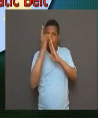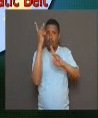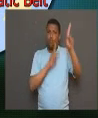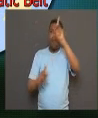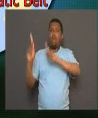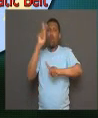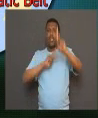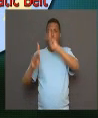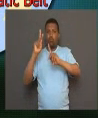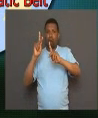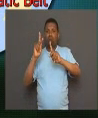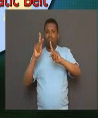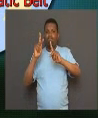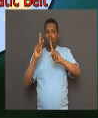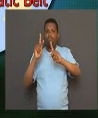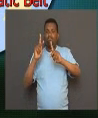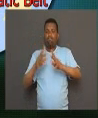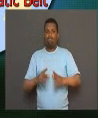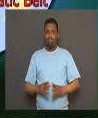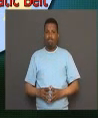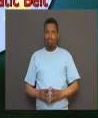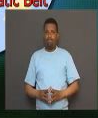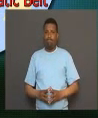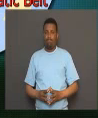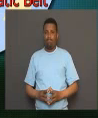population cluster.